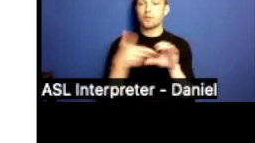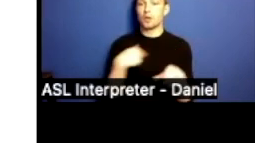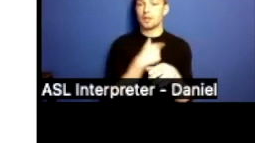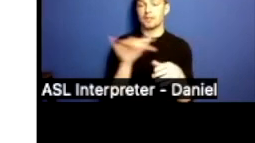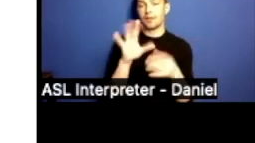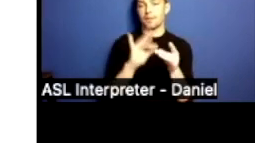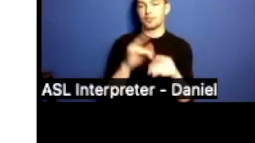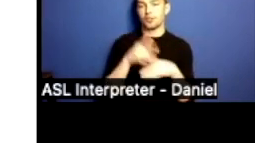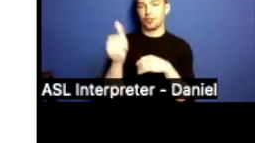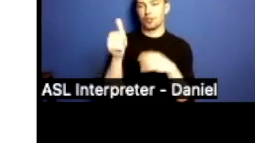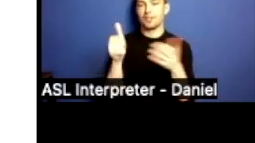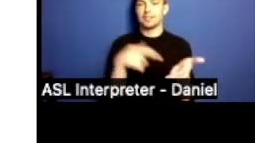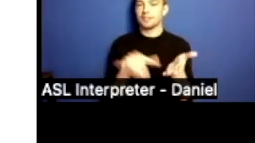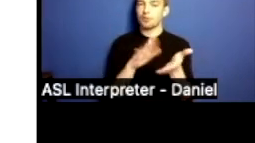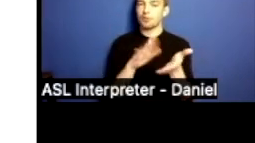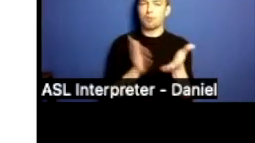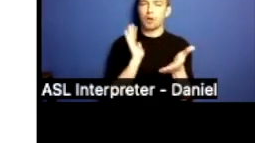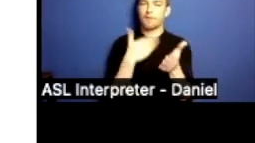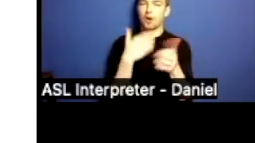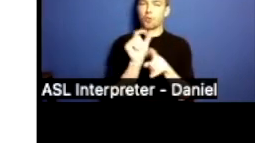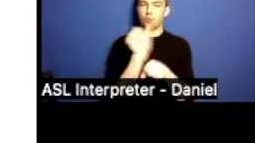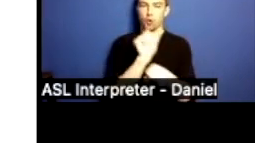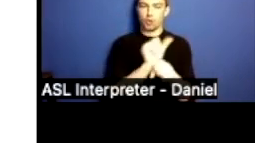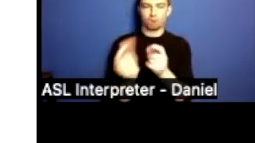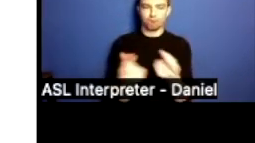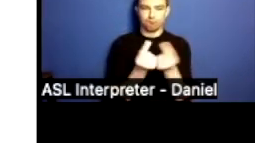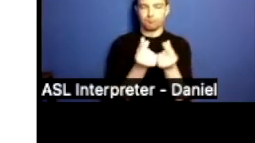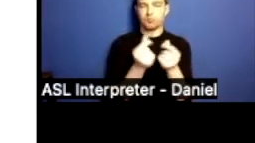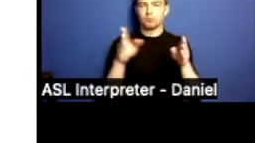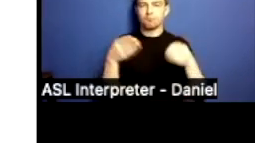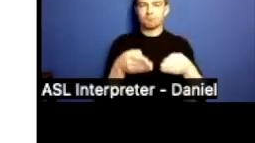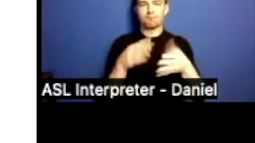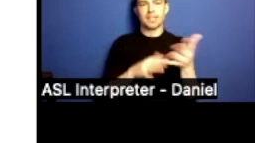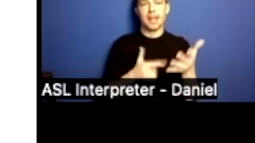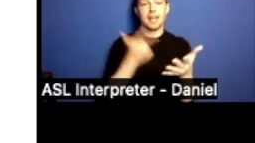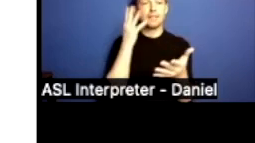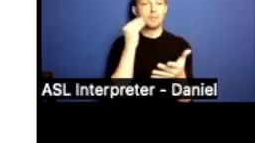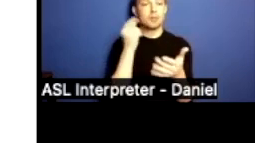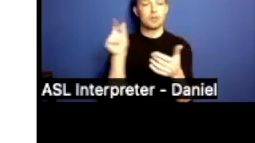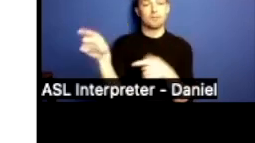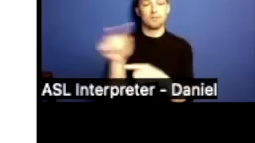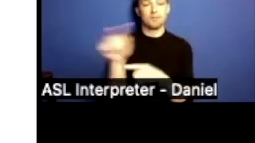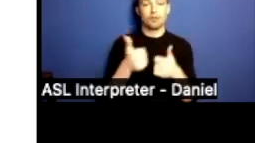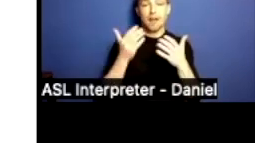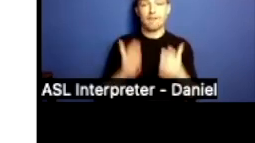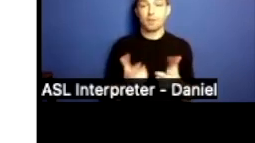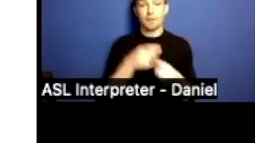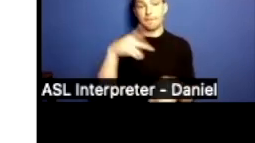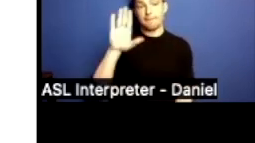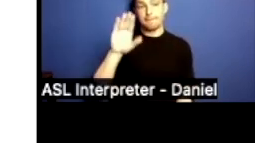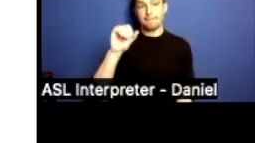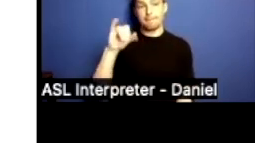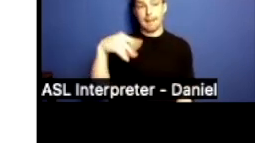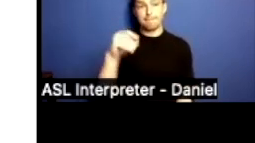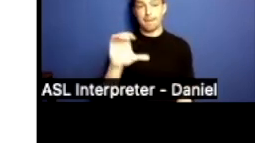said earlier, this is also part of our work to center the lived experiences of survivors from BIPOC communities